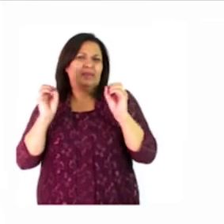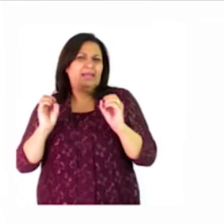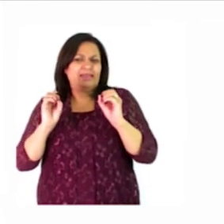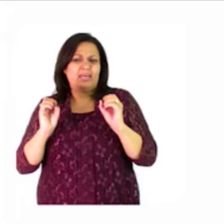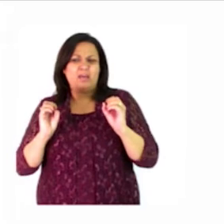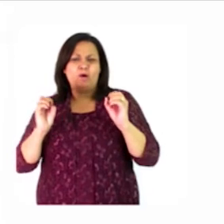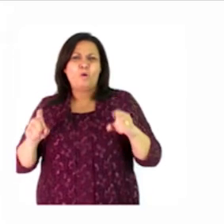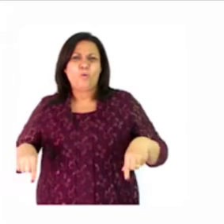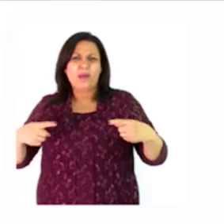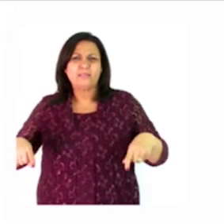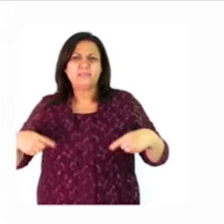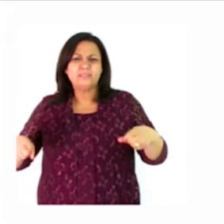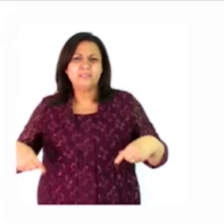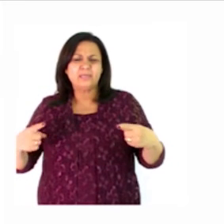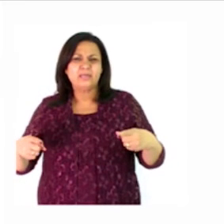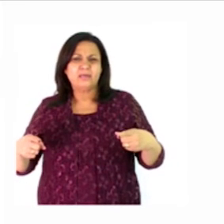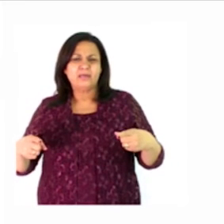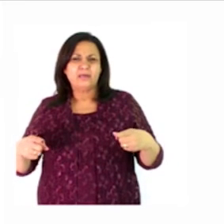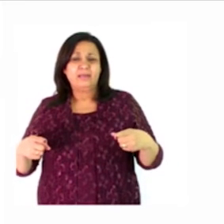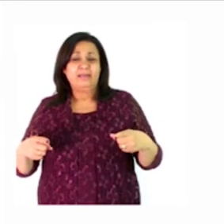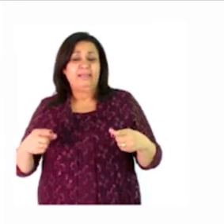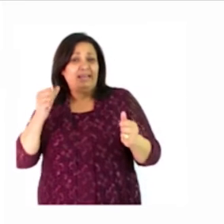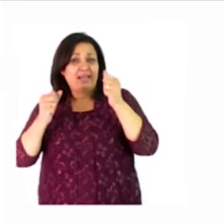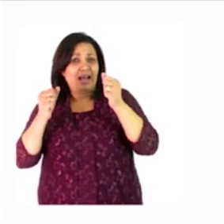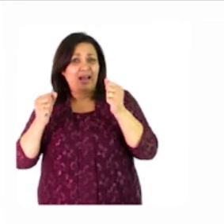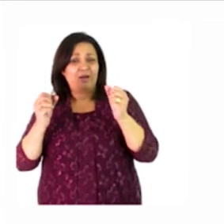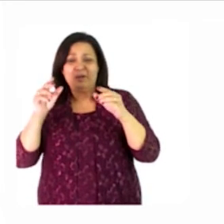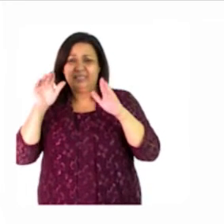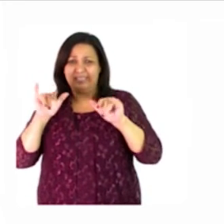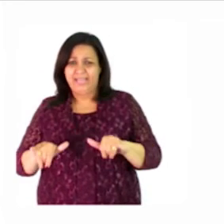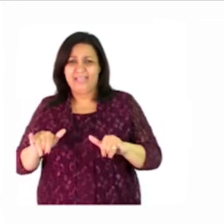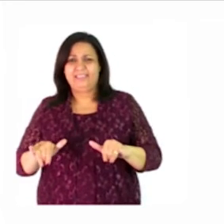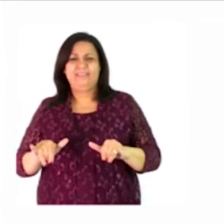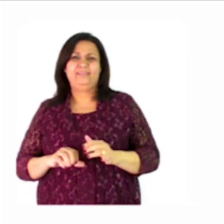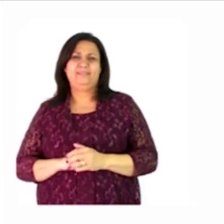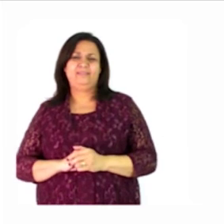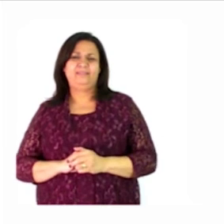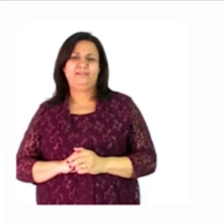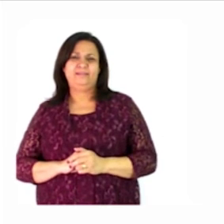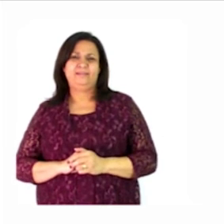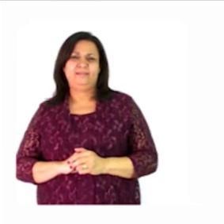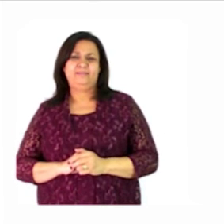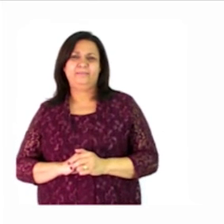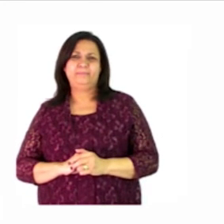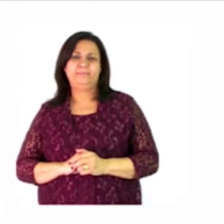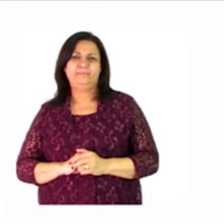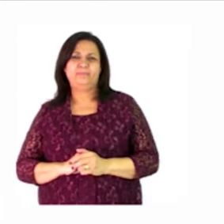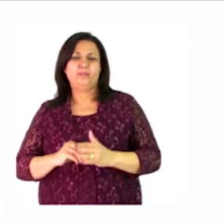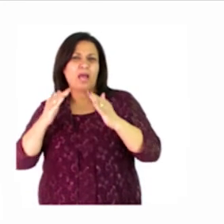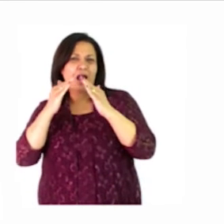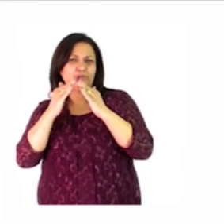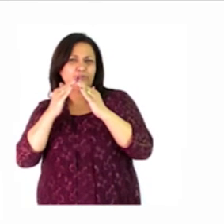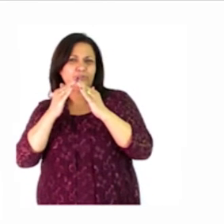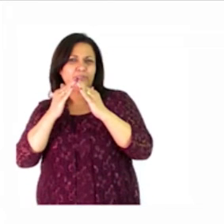wheels? I'm sure that car will not move. Can you imagine being in a